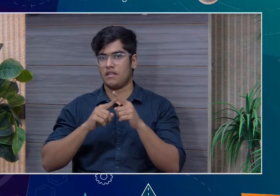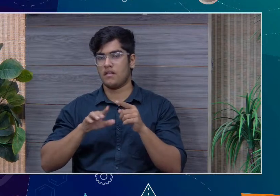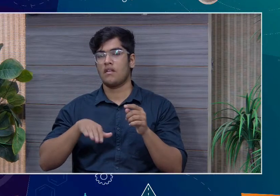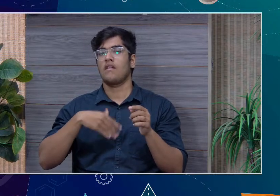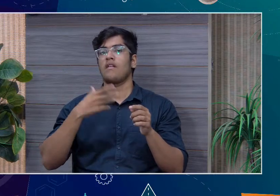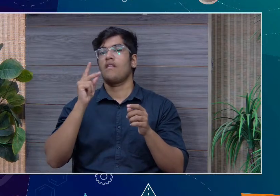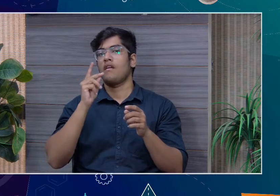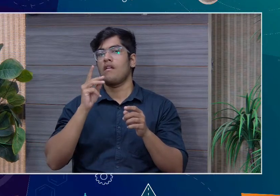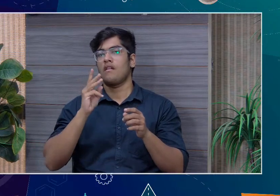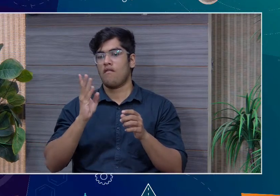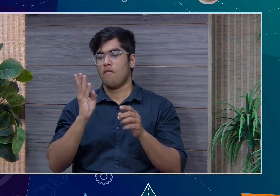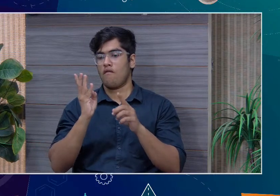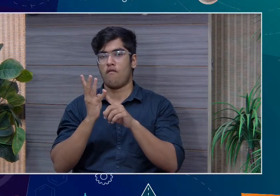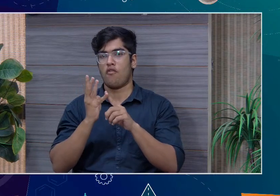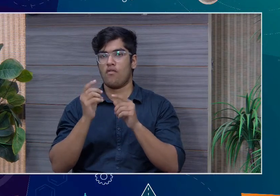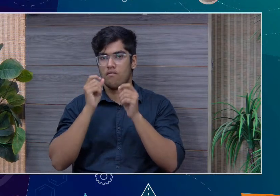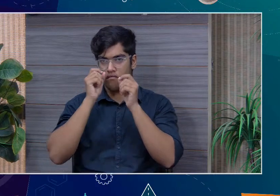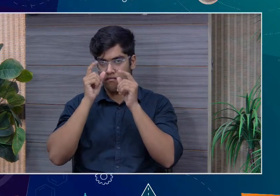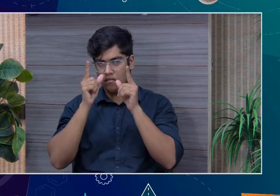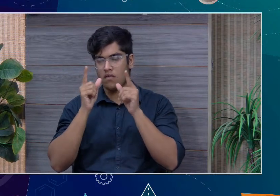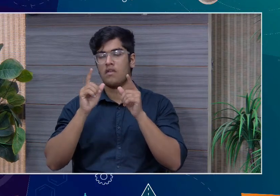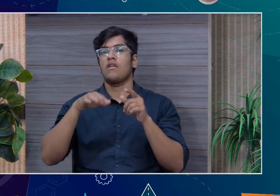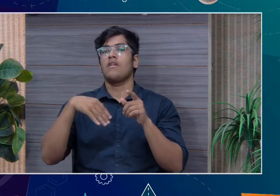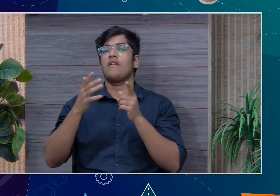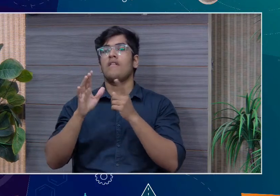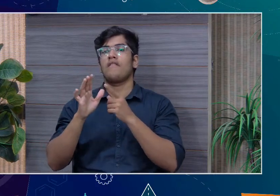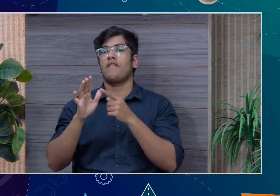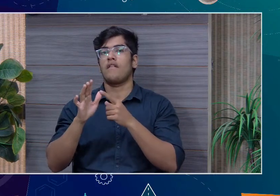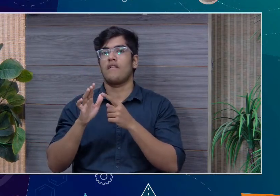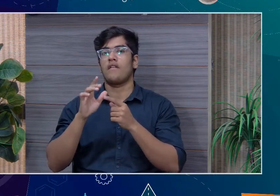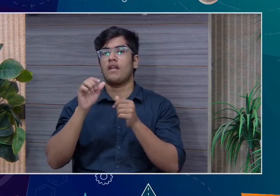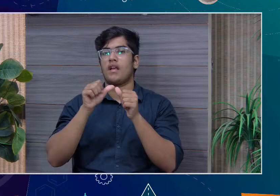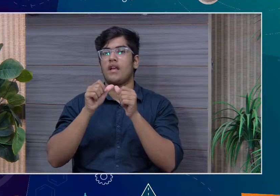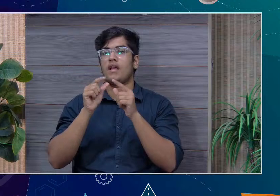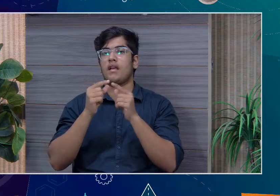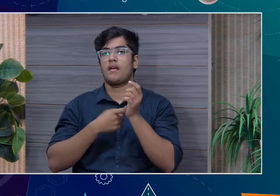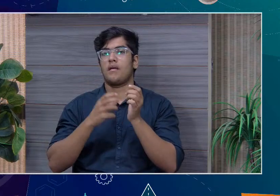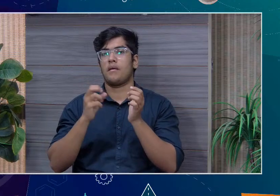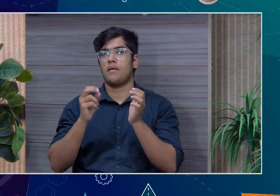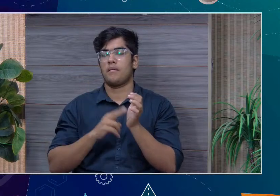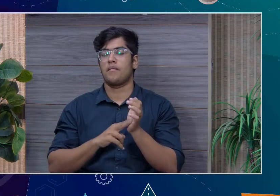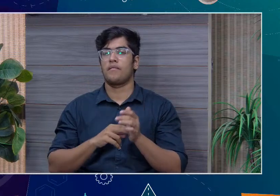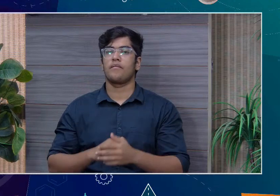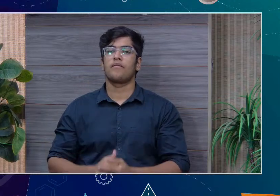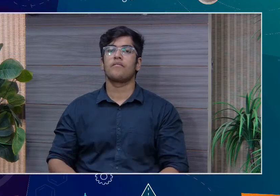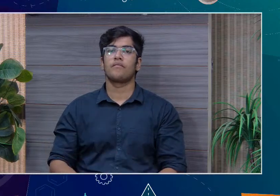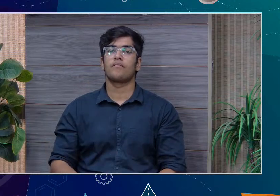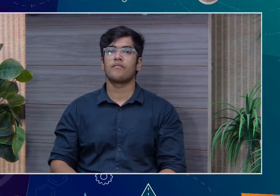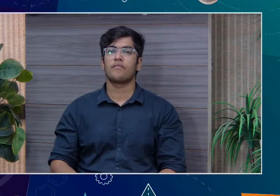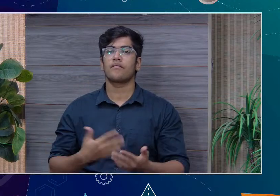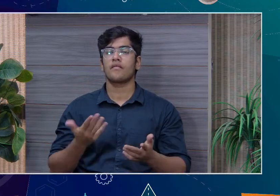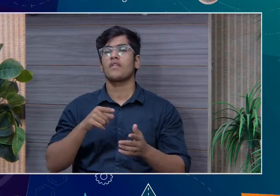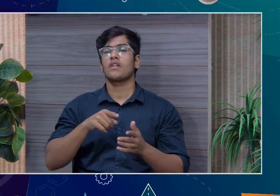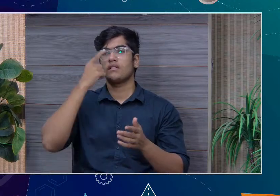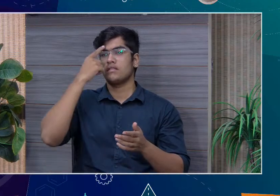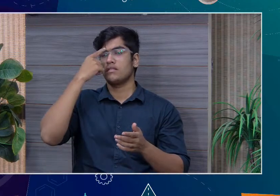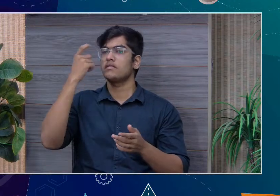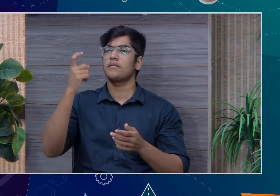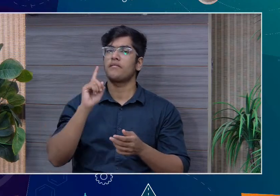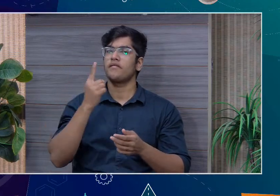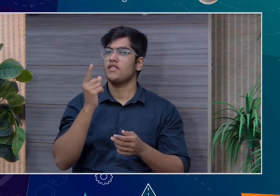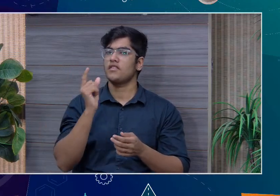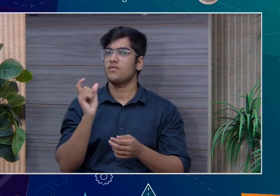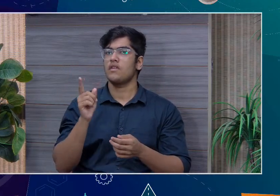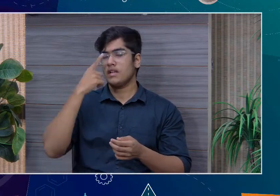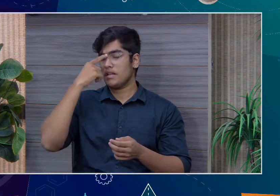apron. So one by one we will go to the words. First word was, ma'am? Dream. Dream. So here the dream was of the